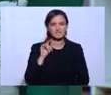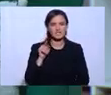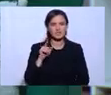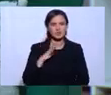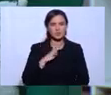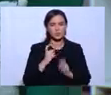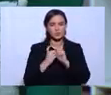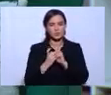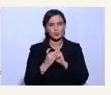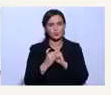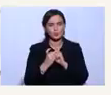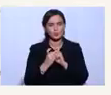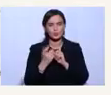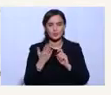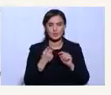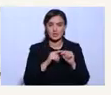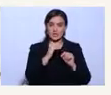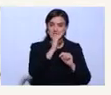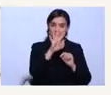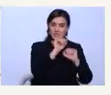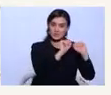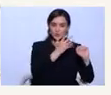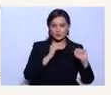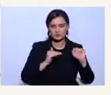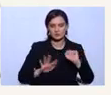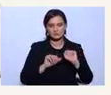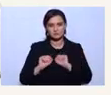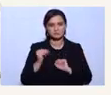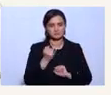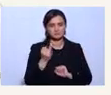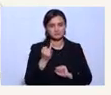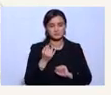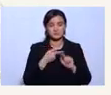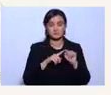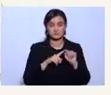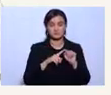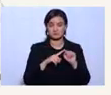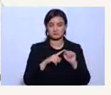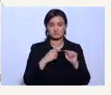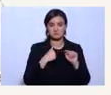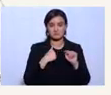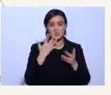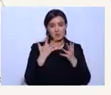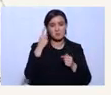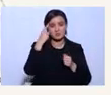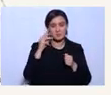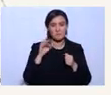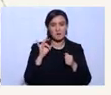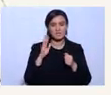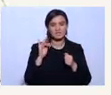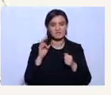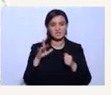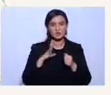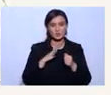think Mark Twain fought for, the Unionists or the Confederates? Who do you think he fought for? Well, based on what you've said so far,